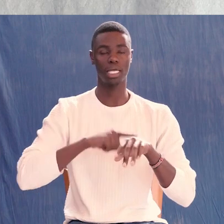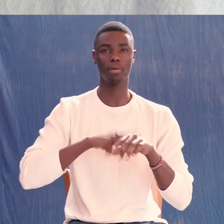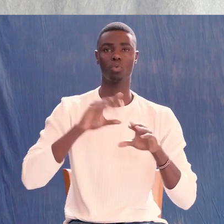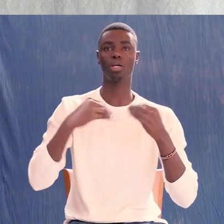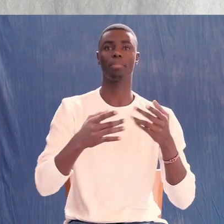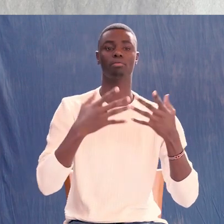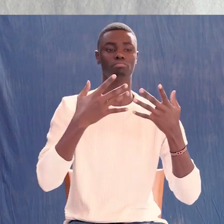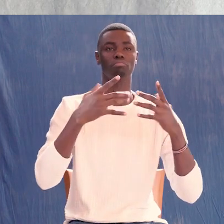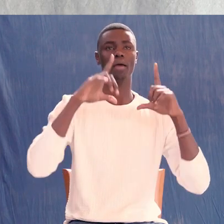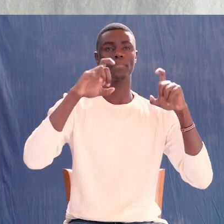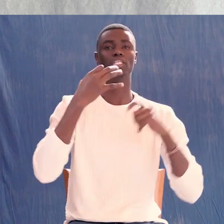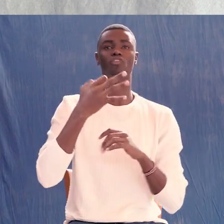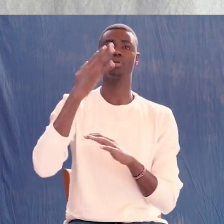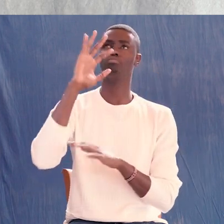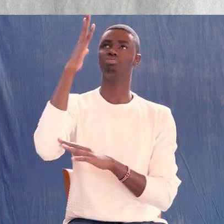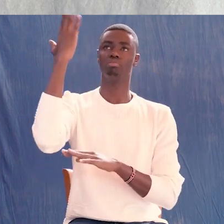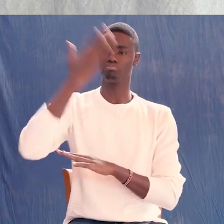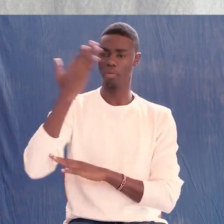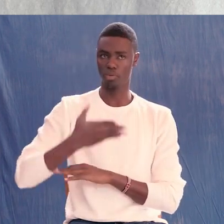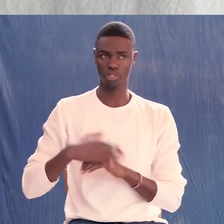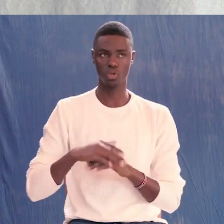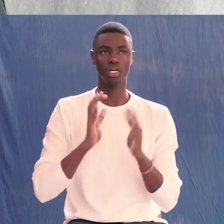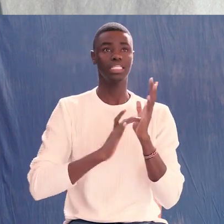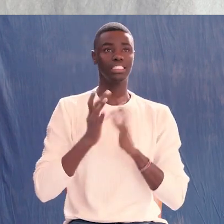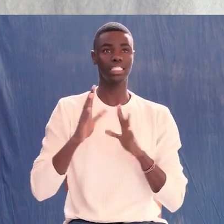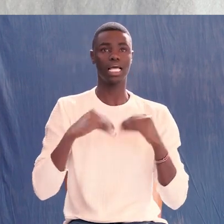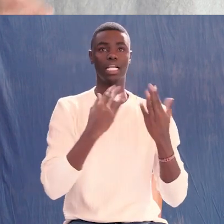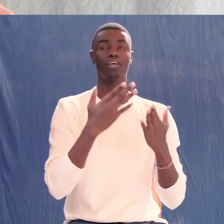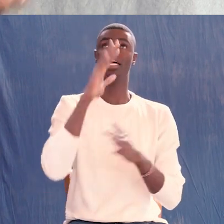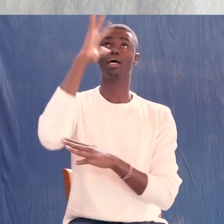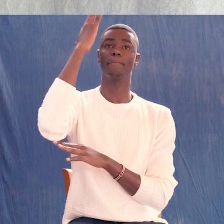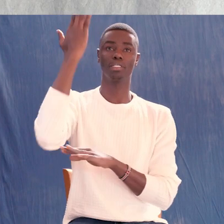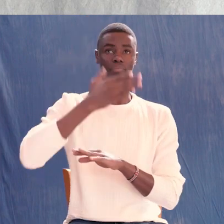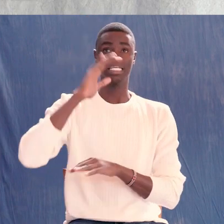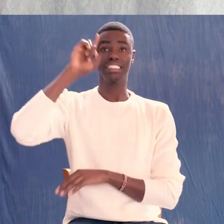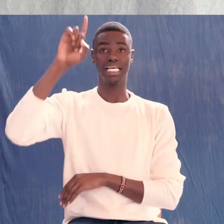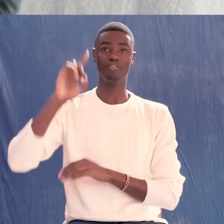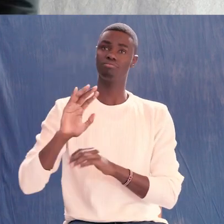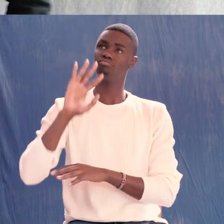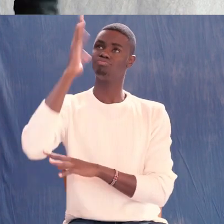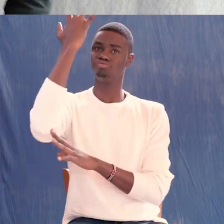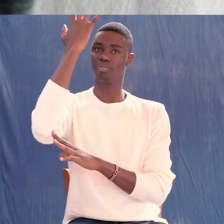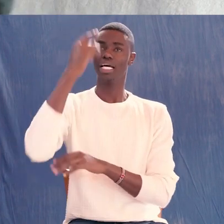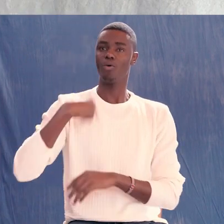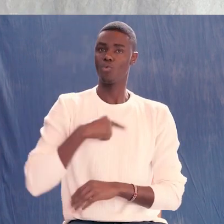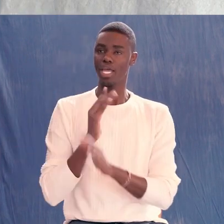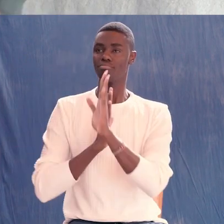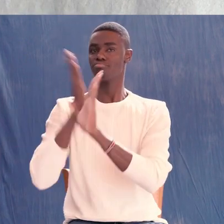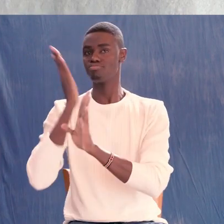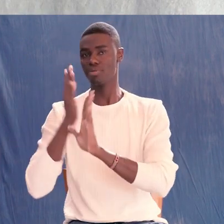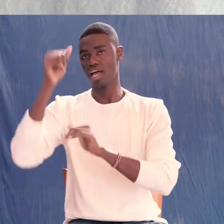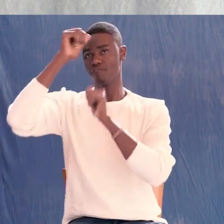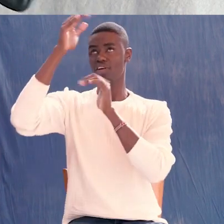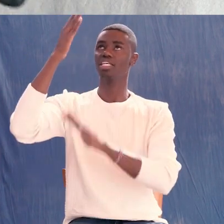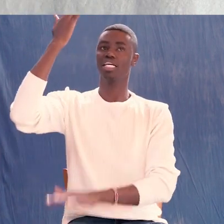being pruned. And Jesus was actually the one who gave that picture and said, He is the vine and we are the branches. And the Father prunes.